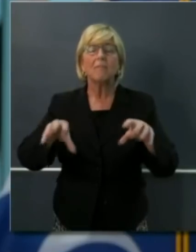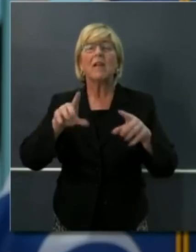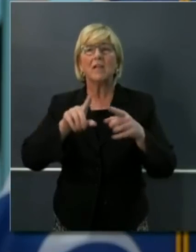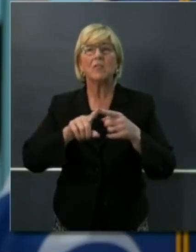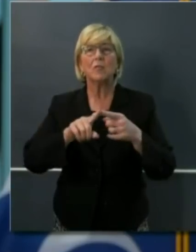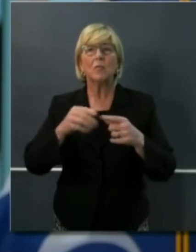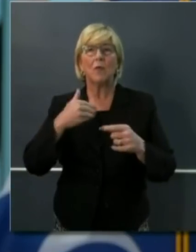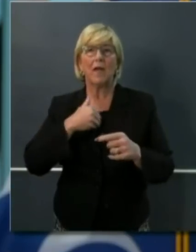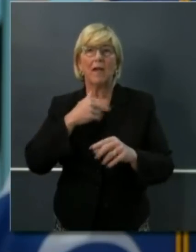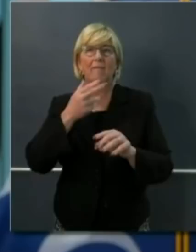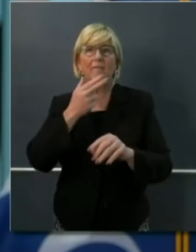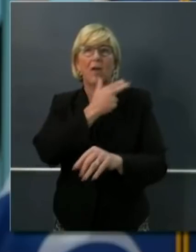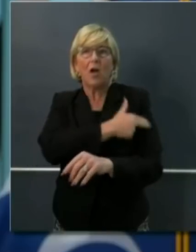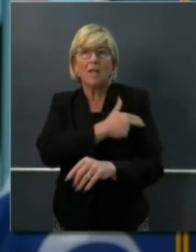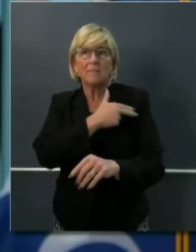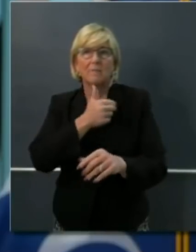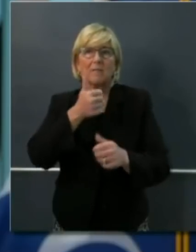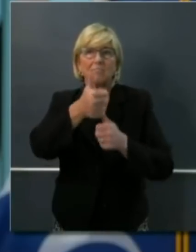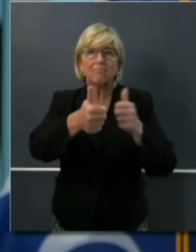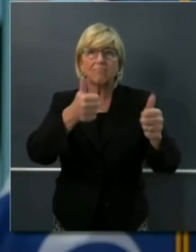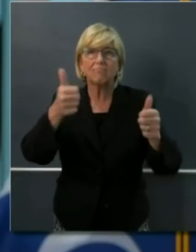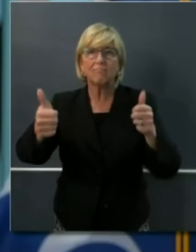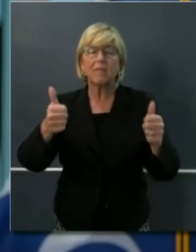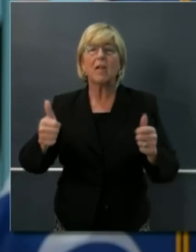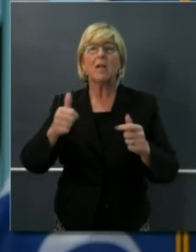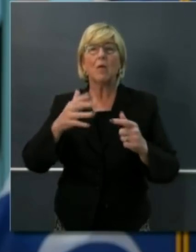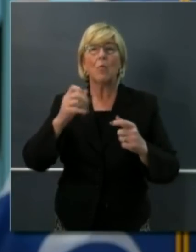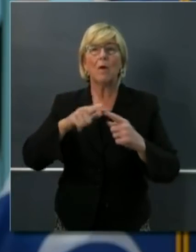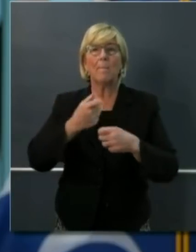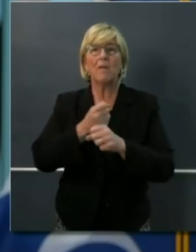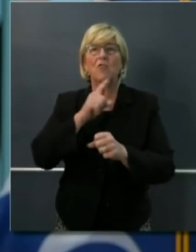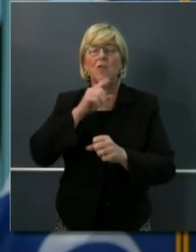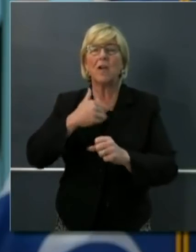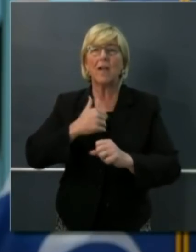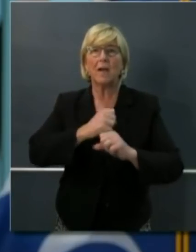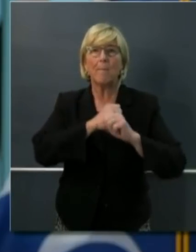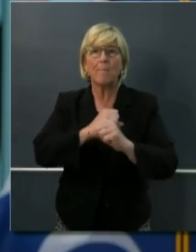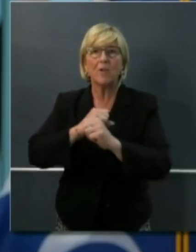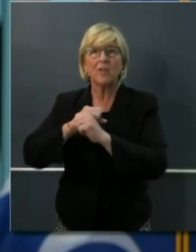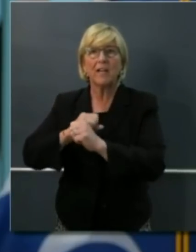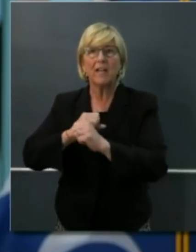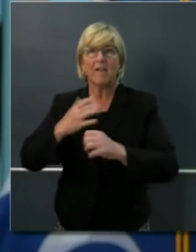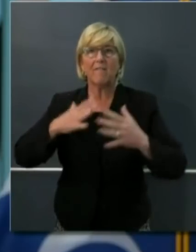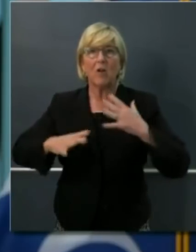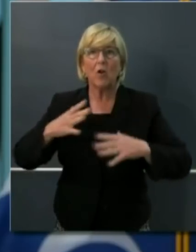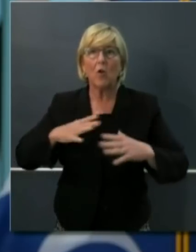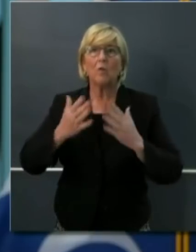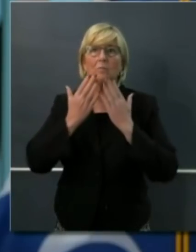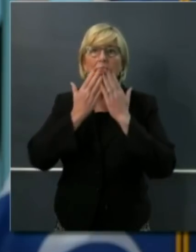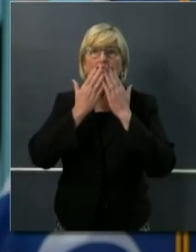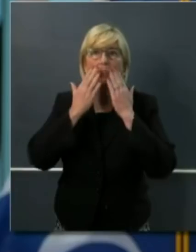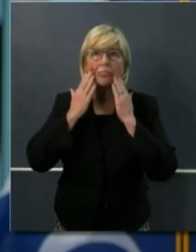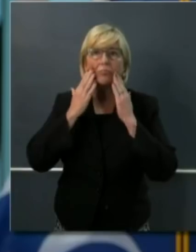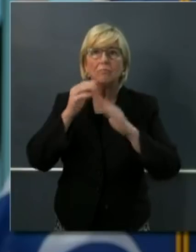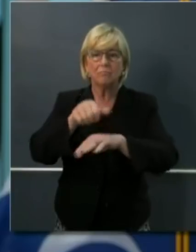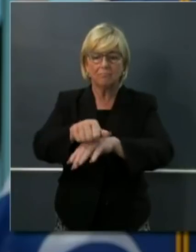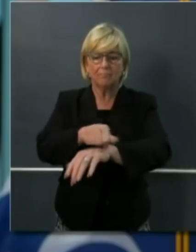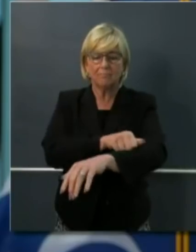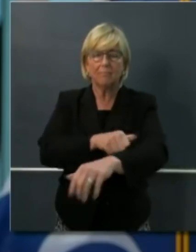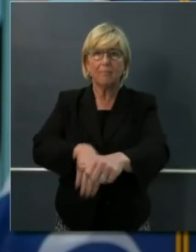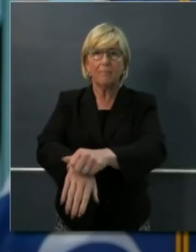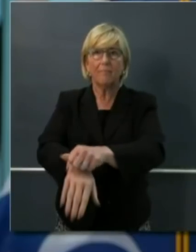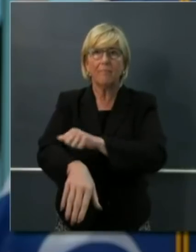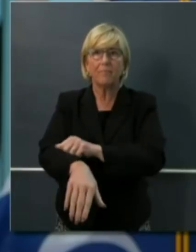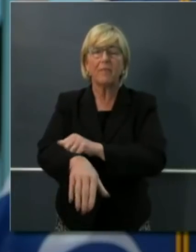have the human resources, the people, and the protective gear to make sure that the health workers are healthy